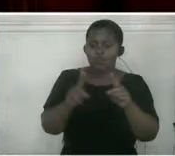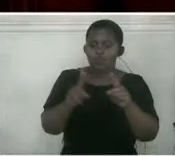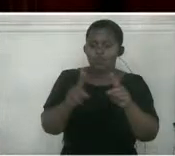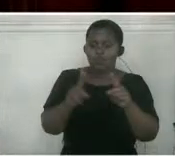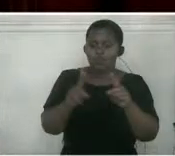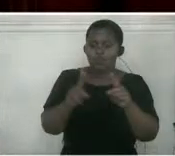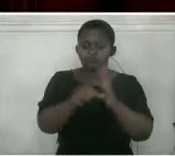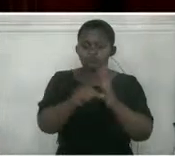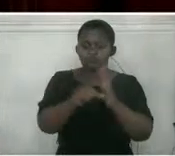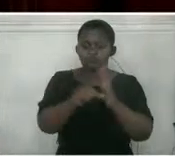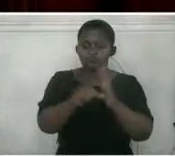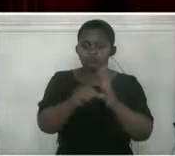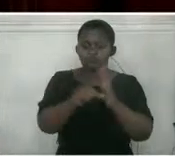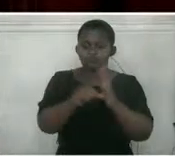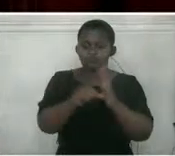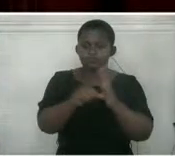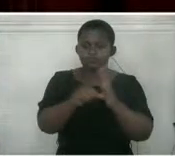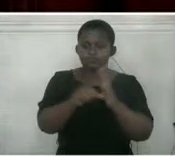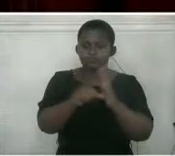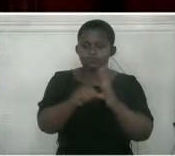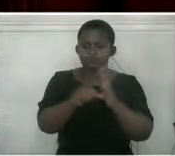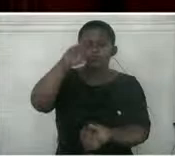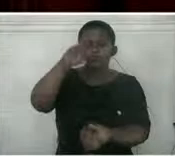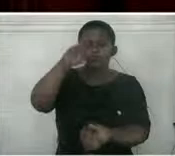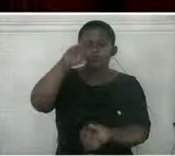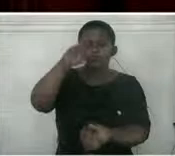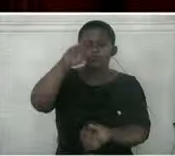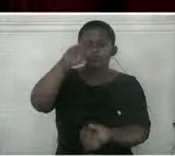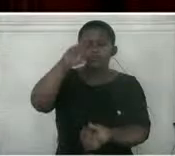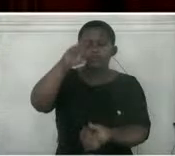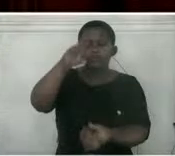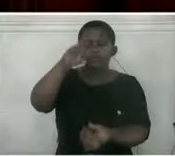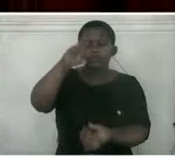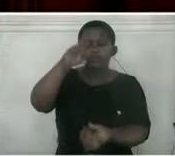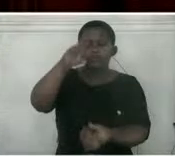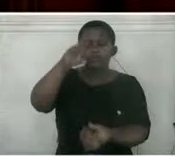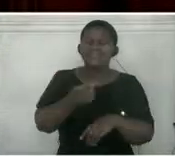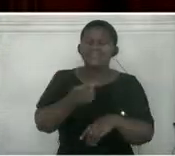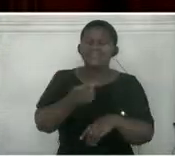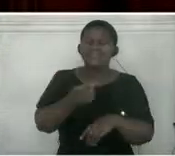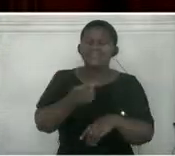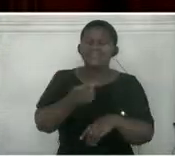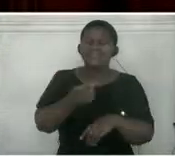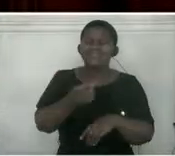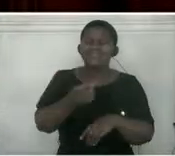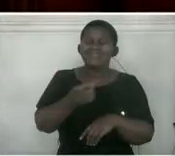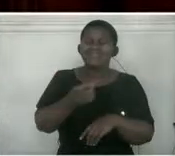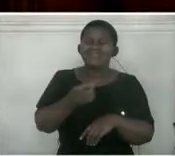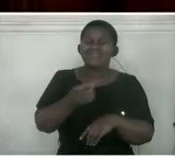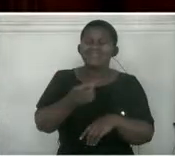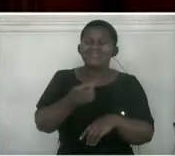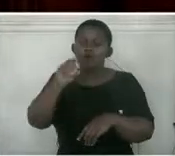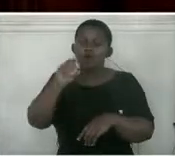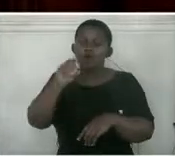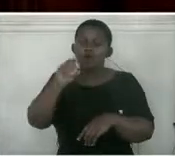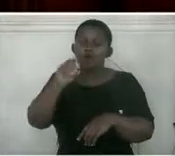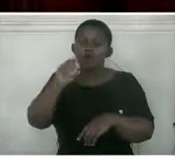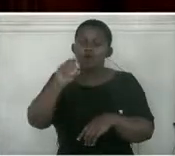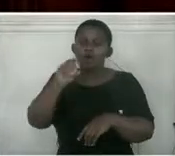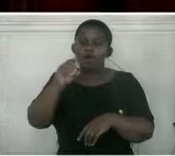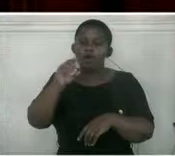the rollout. A total of 20,500 hotspots will be implemented